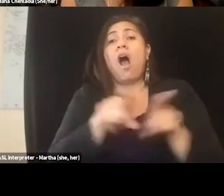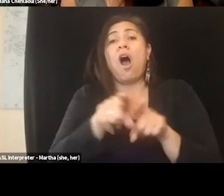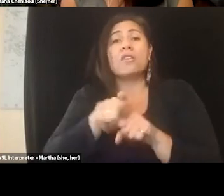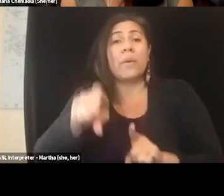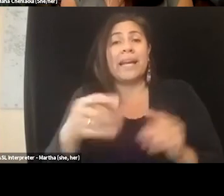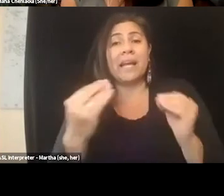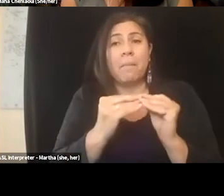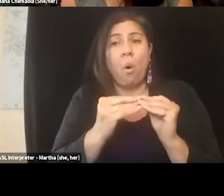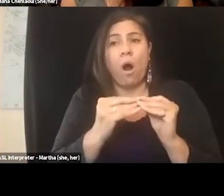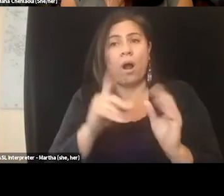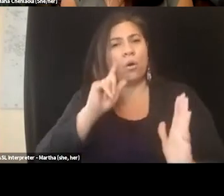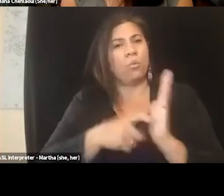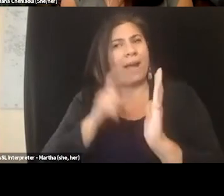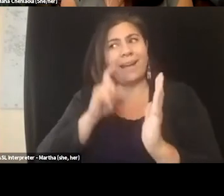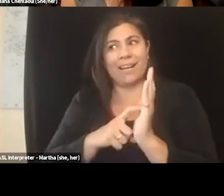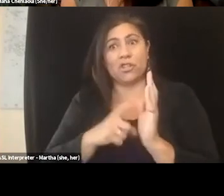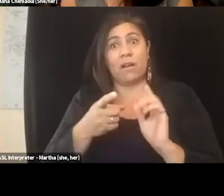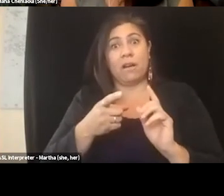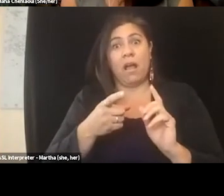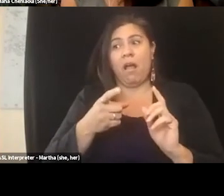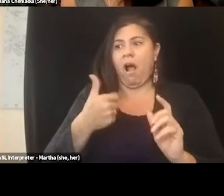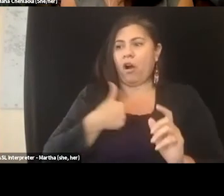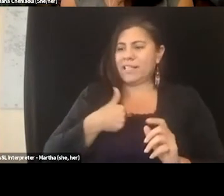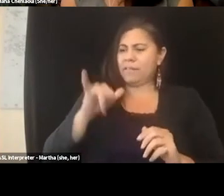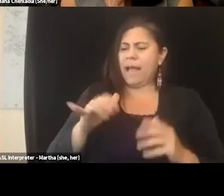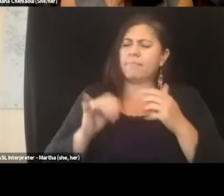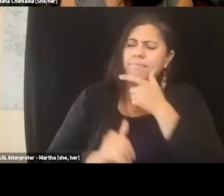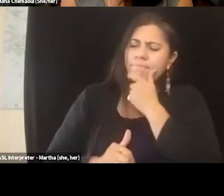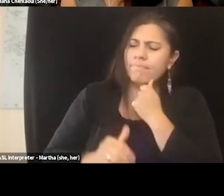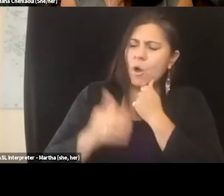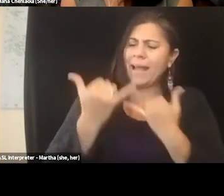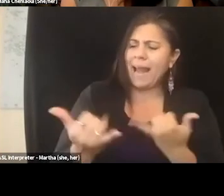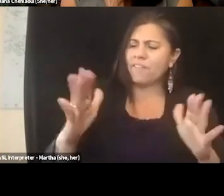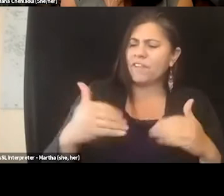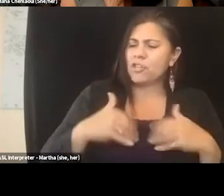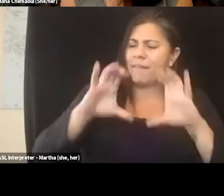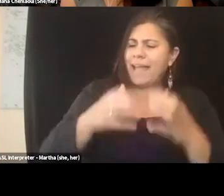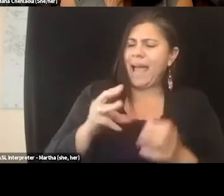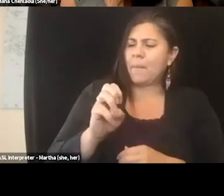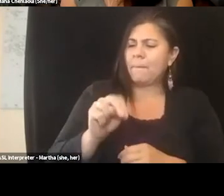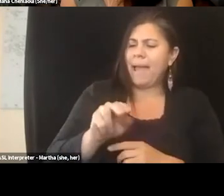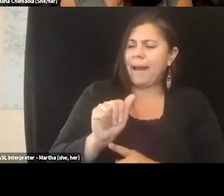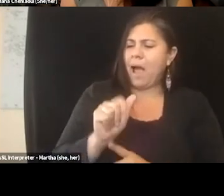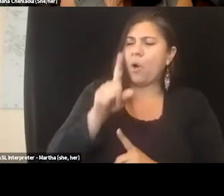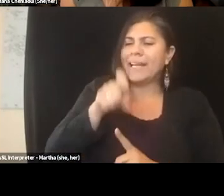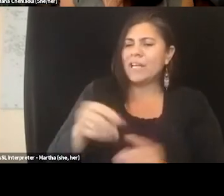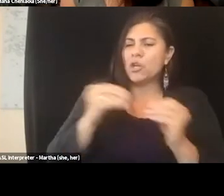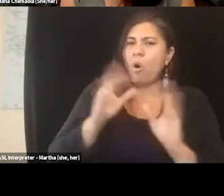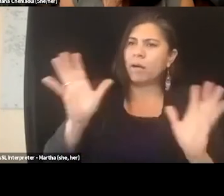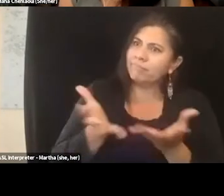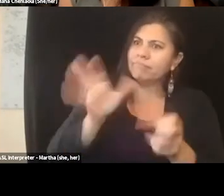recognize that now that they have this category, we need to put a little more heat on them, because